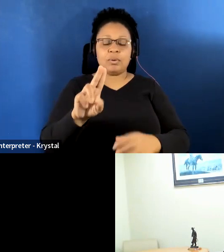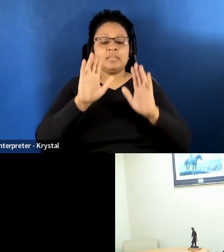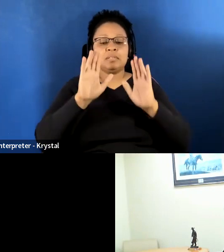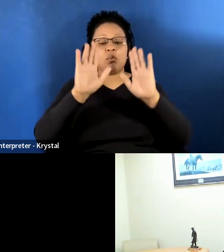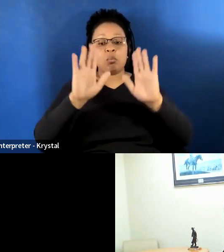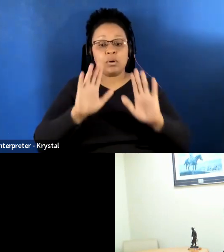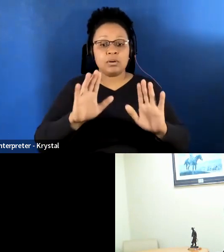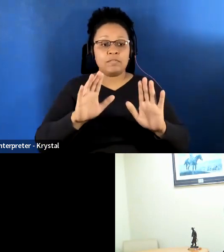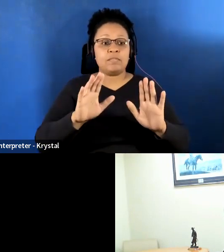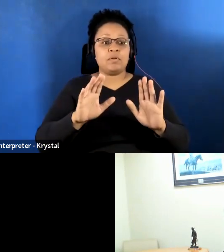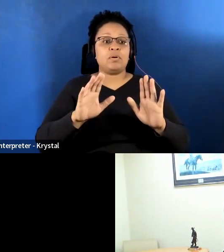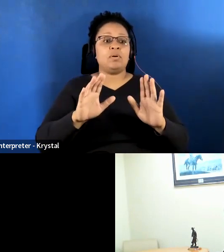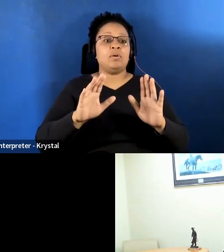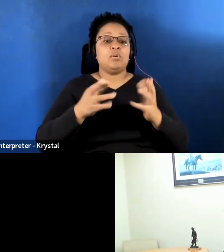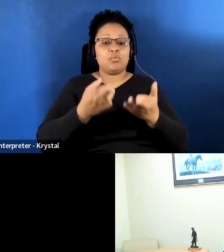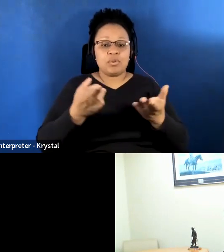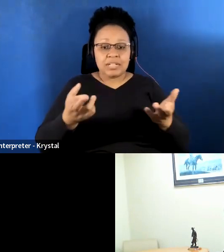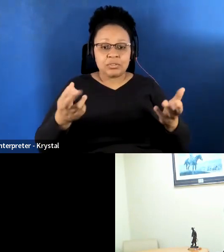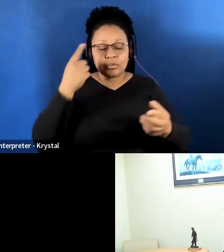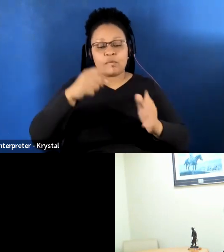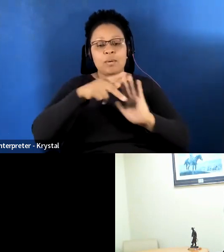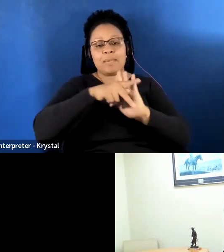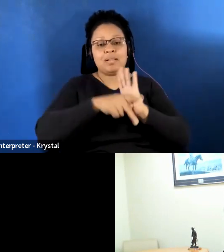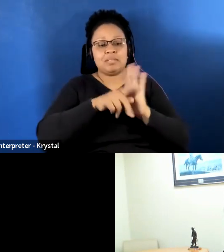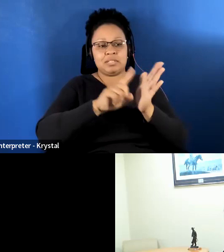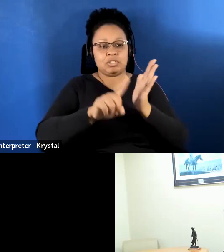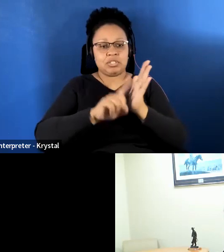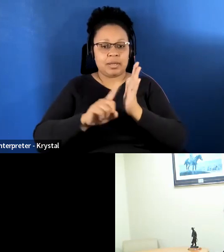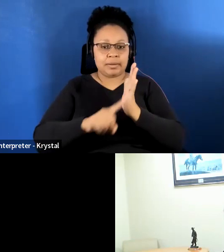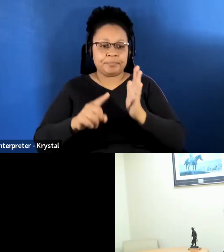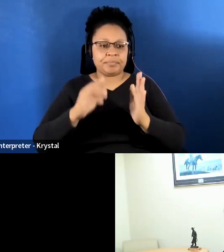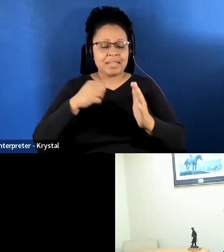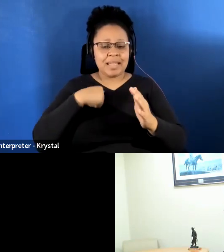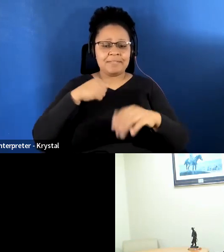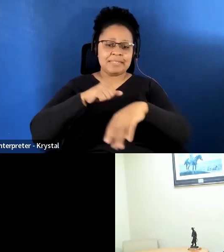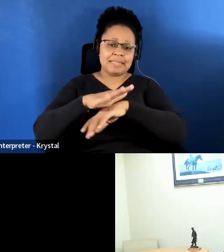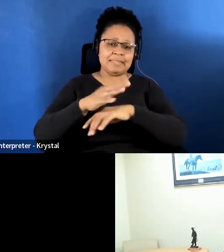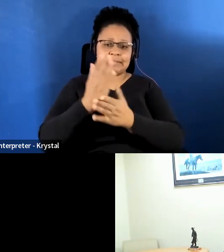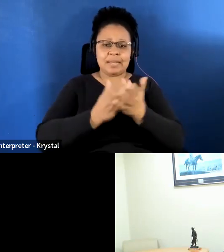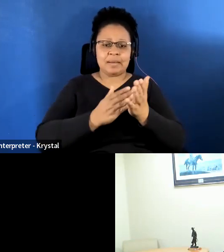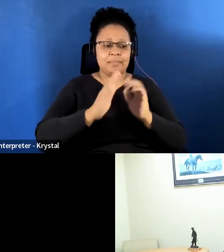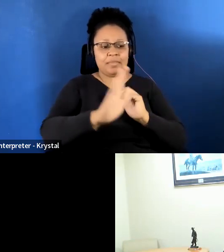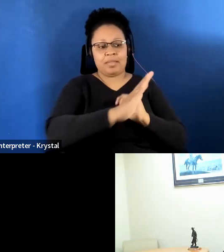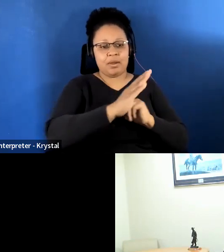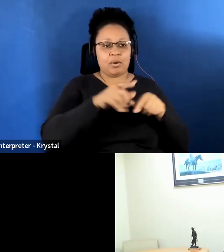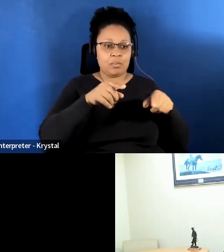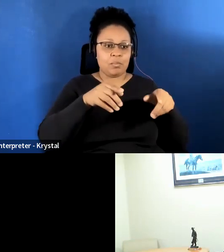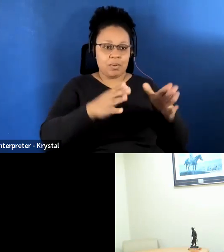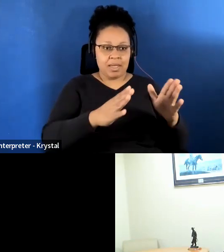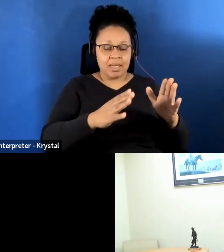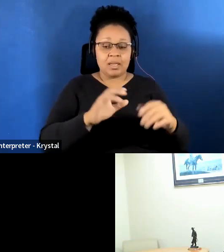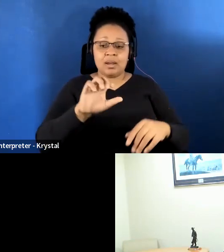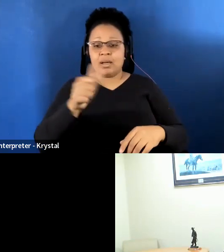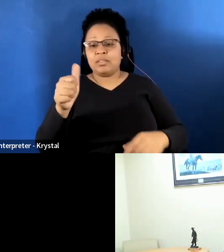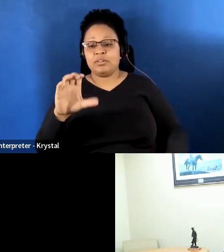resource for just kind of a policy check. I know I've sent some their way in the past, and then of course other CILs too.